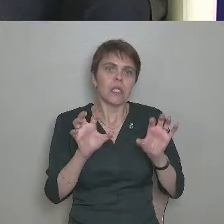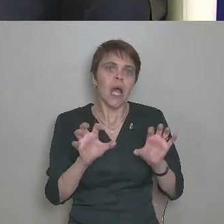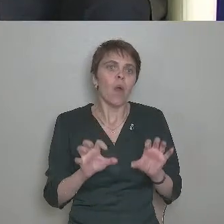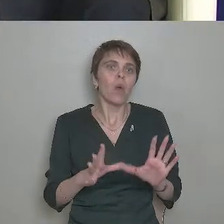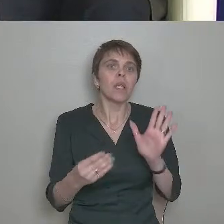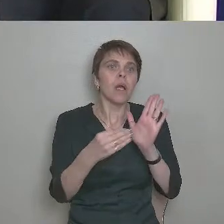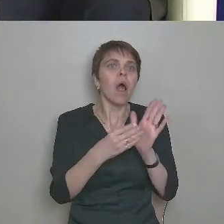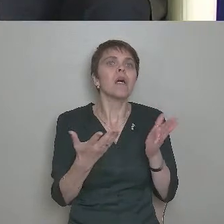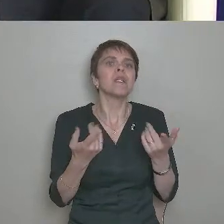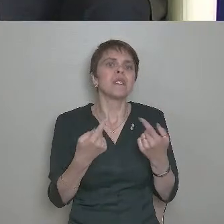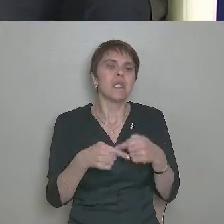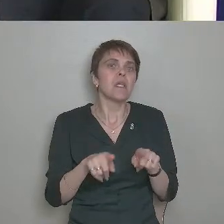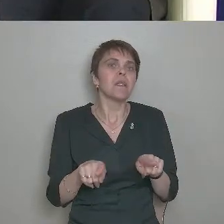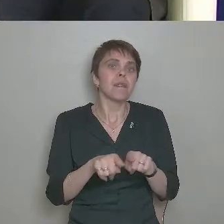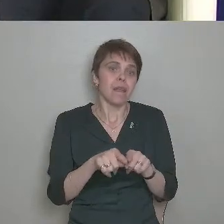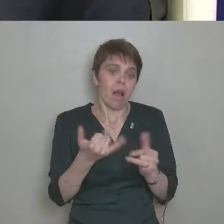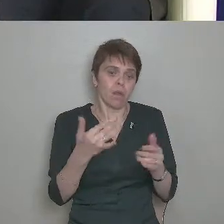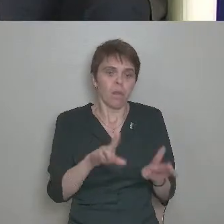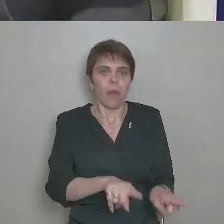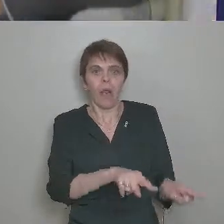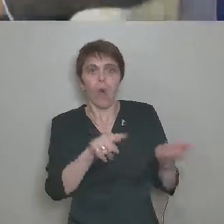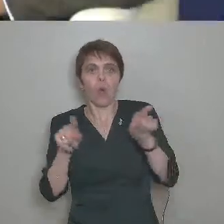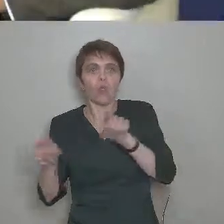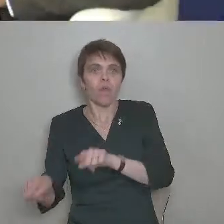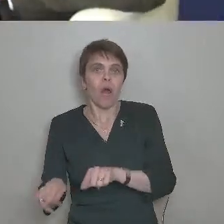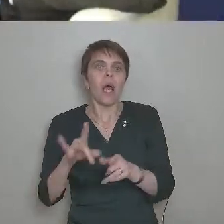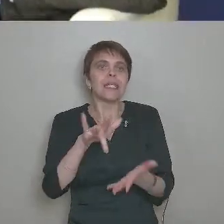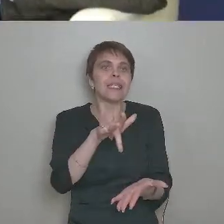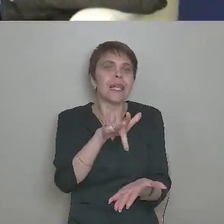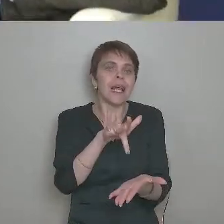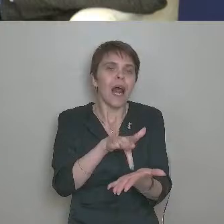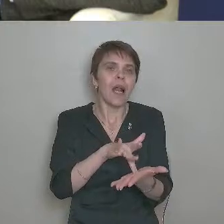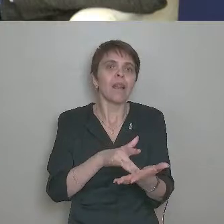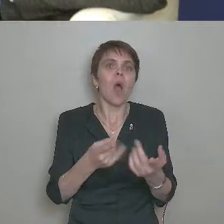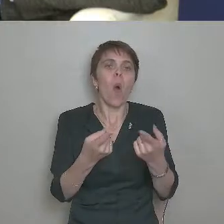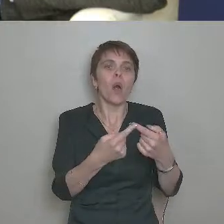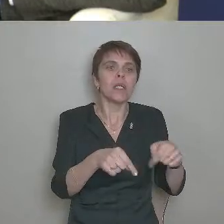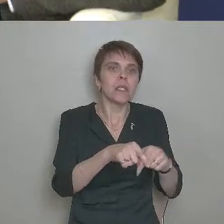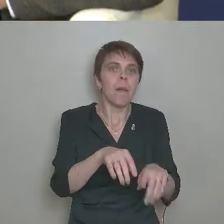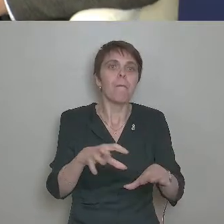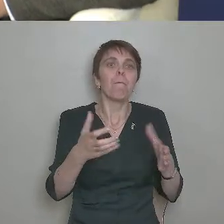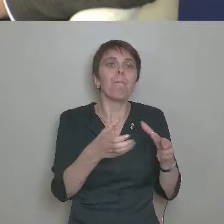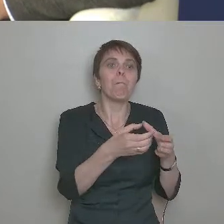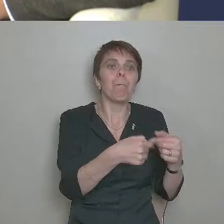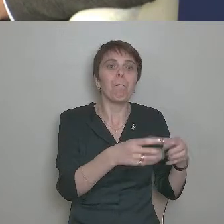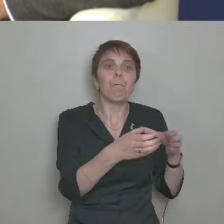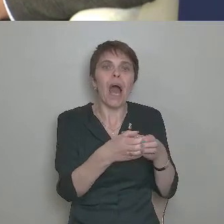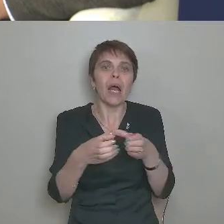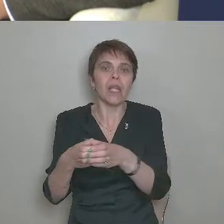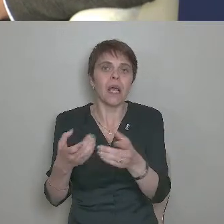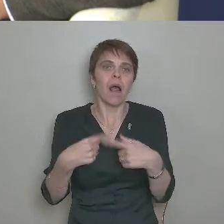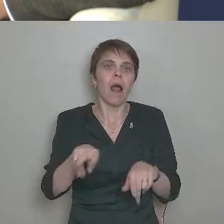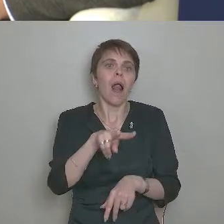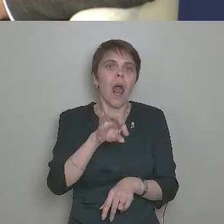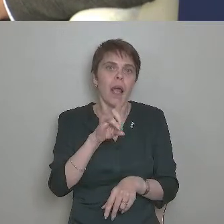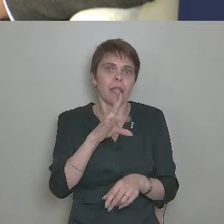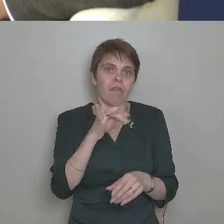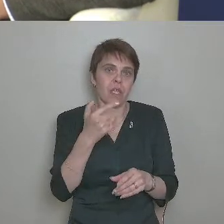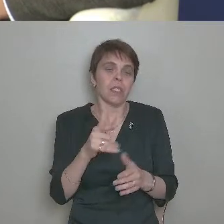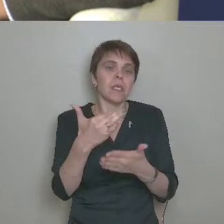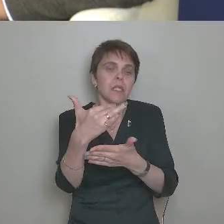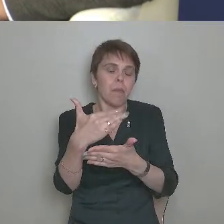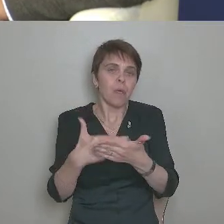legislation all the time. We had the same in 2015. So Central Party Organization, in fact, approves